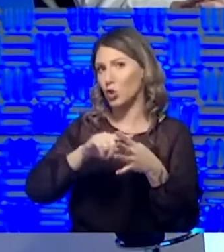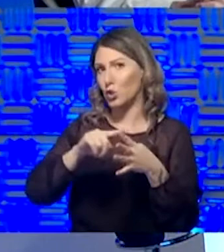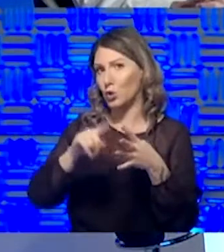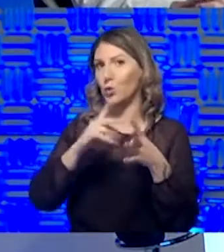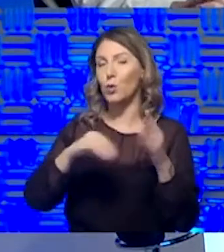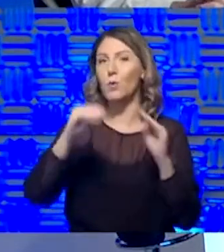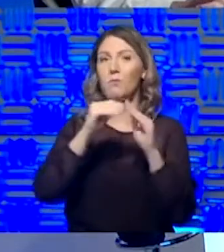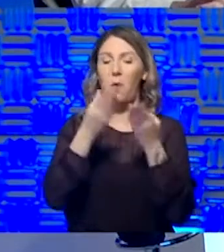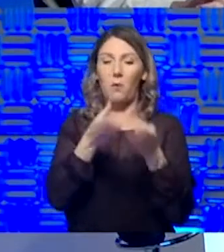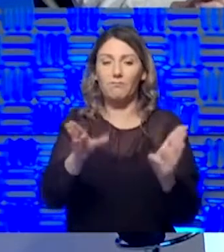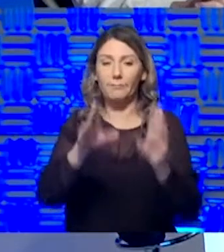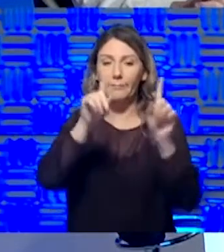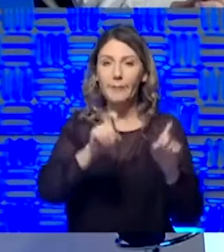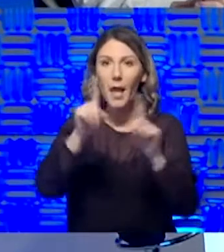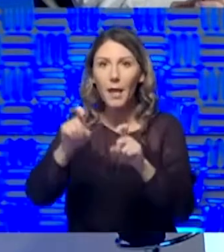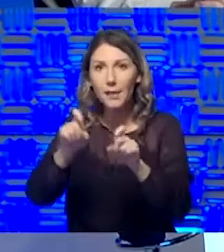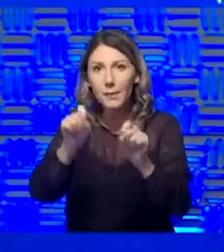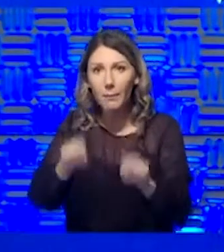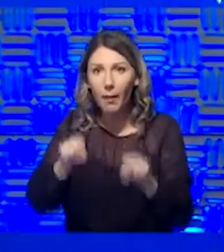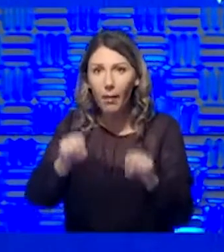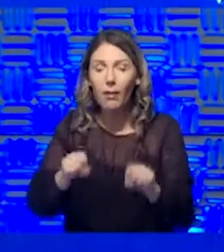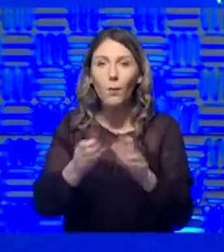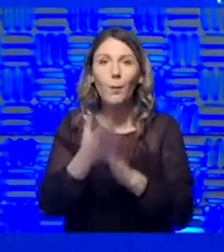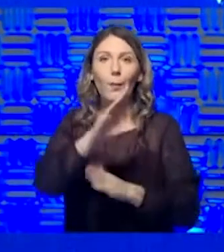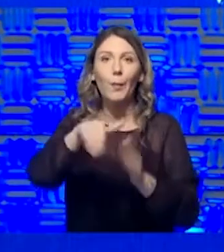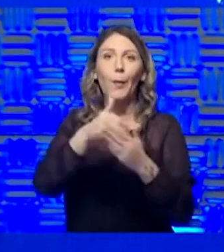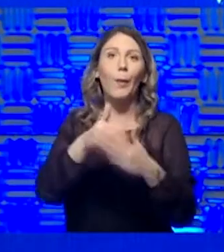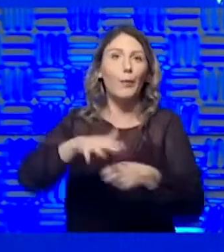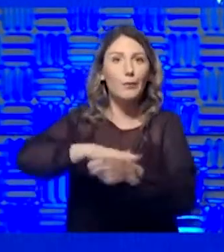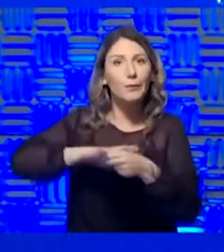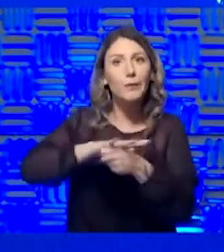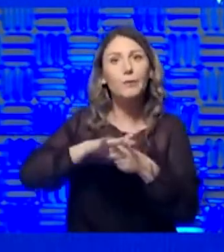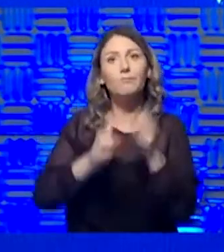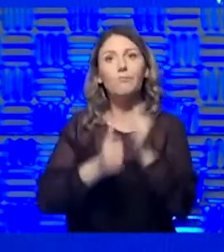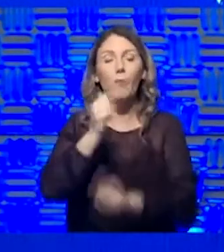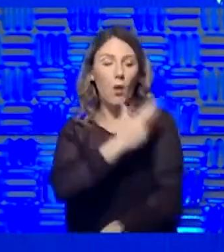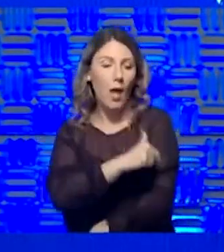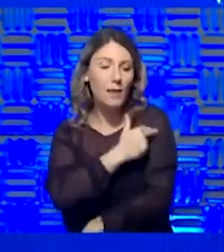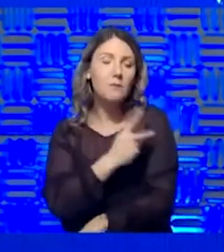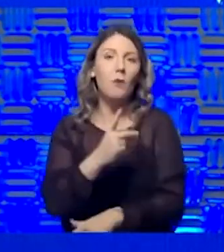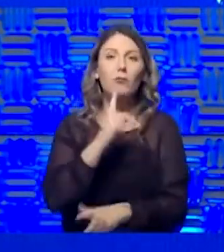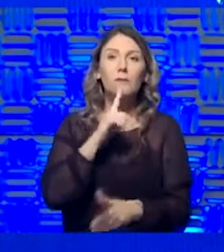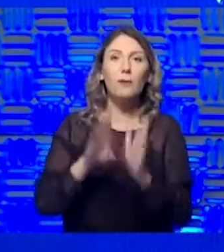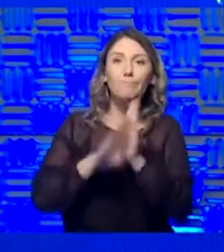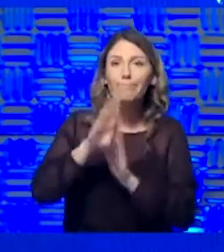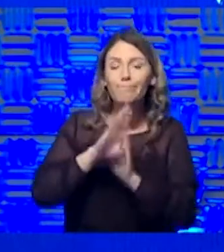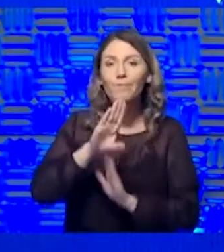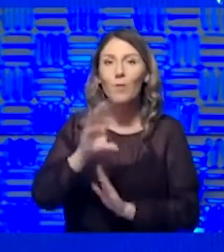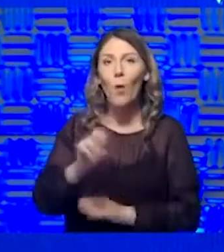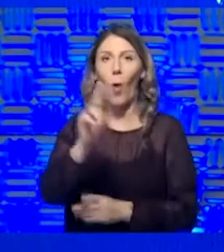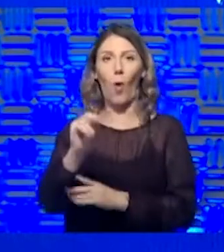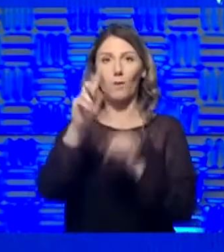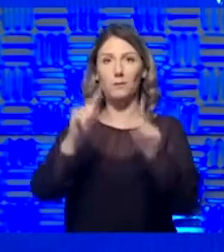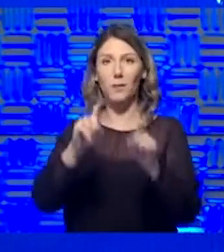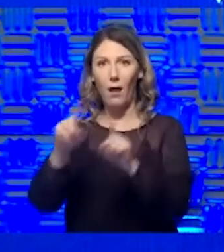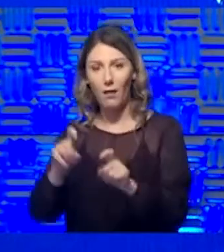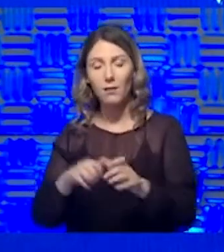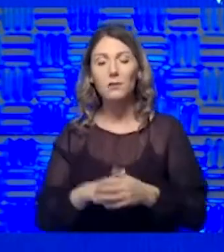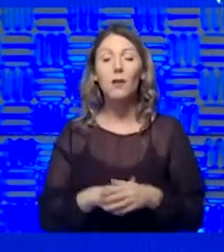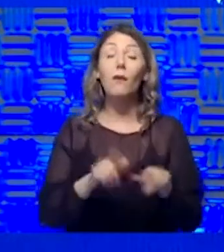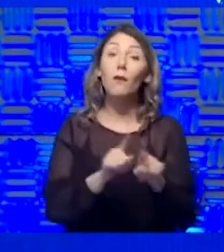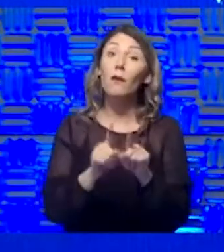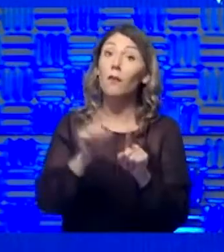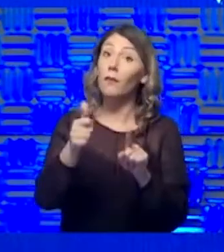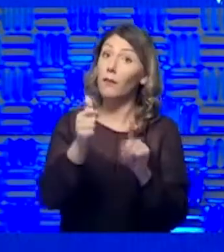lot broader testing capability across our region. Like, most hospitals have developed their own in-house tests or have gotten their own in-house tests. And the other